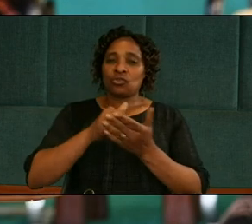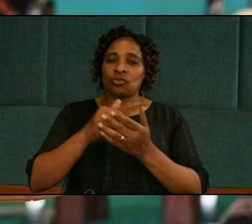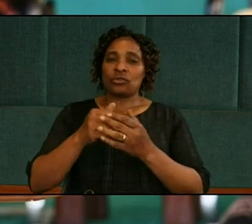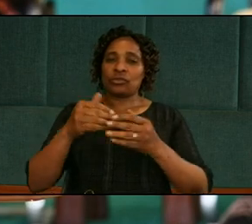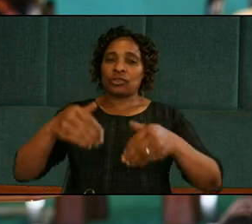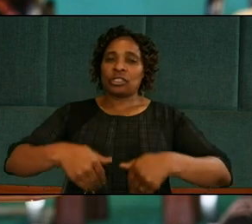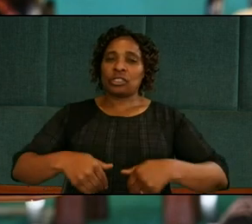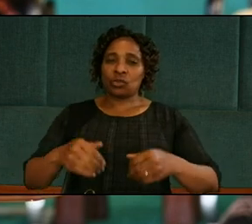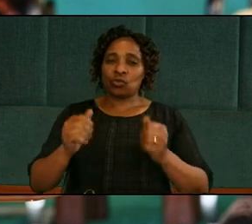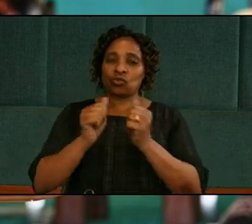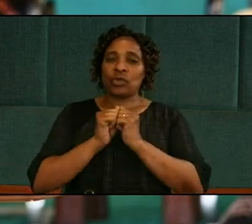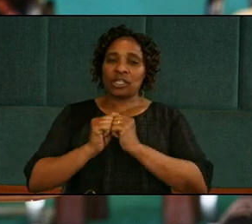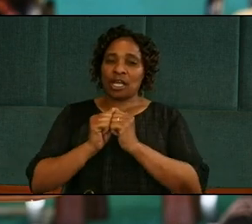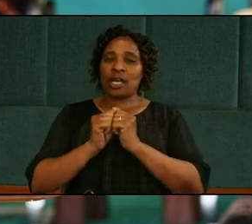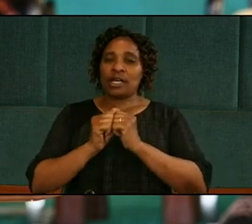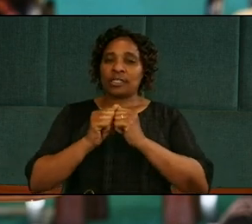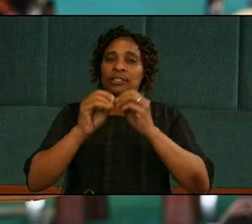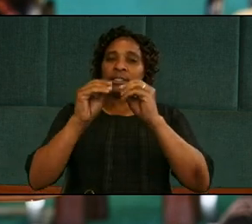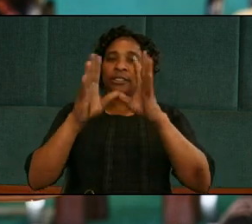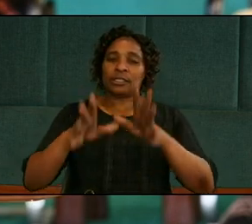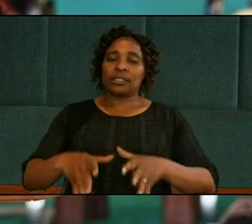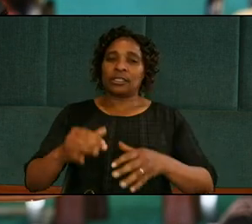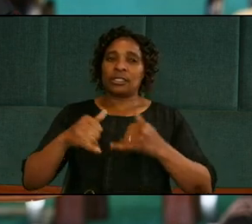with our teen teachers. Enjoy.